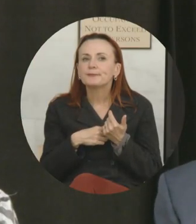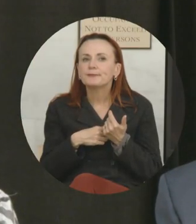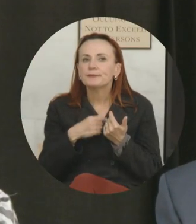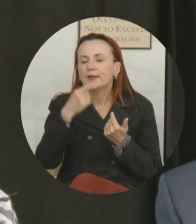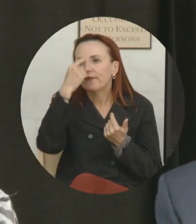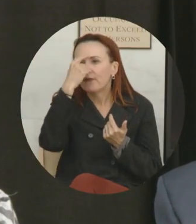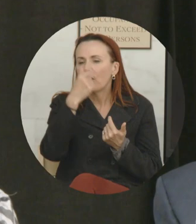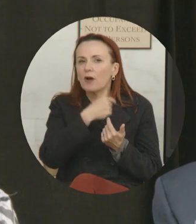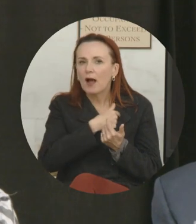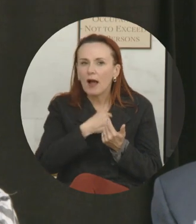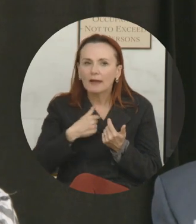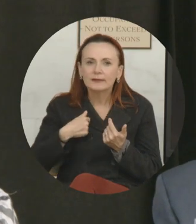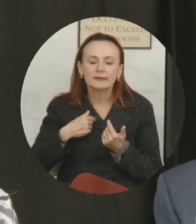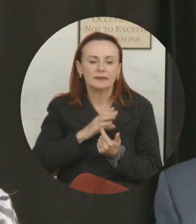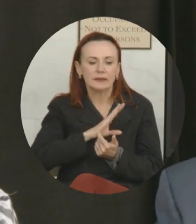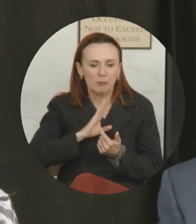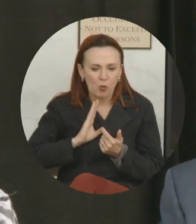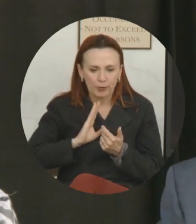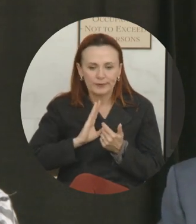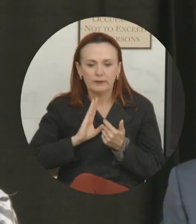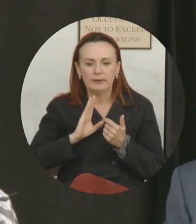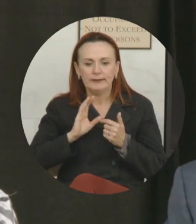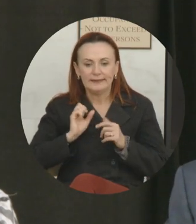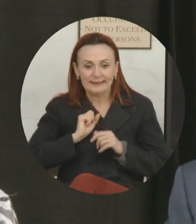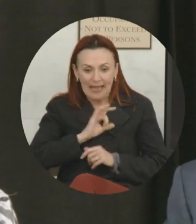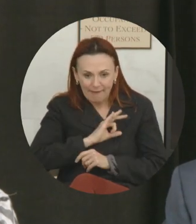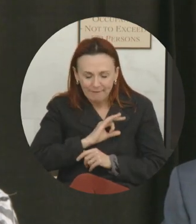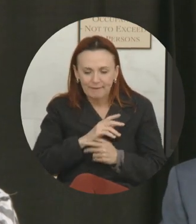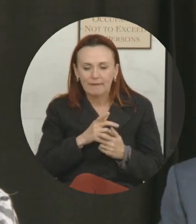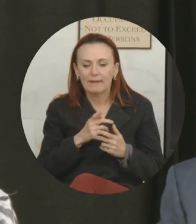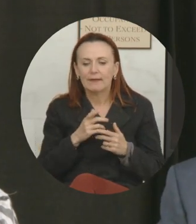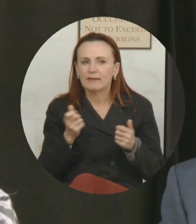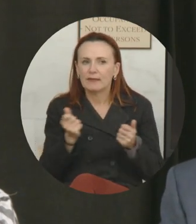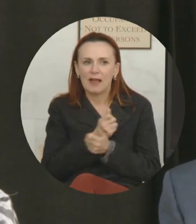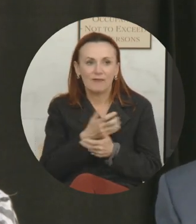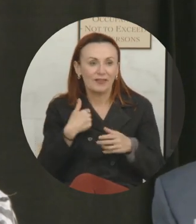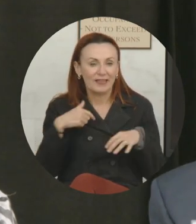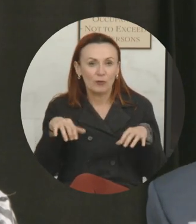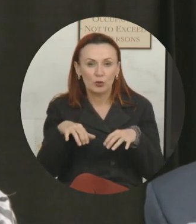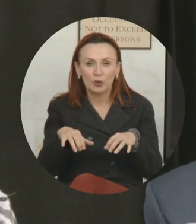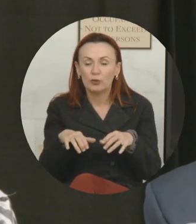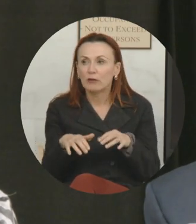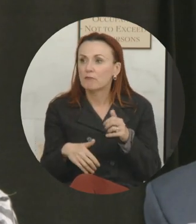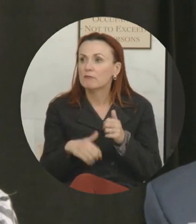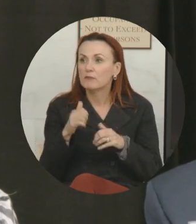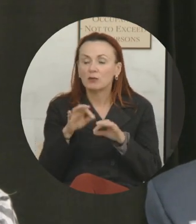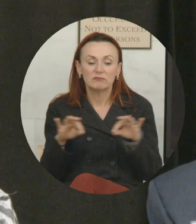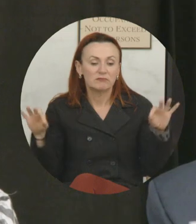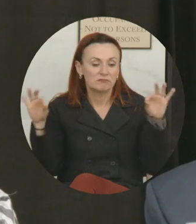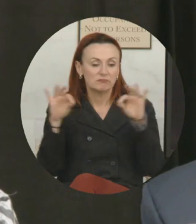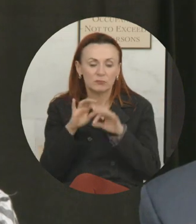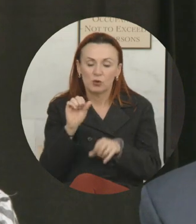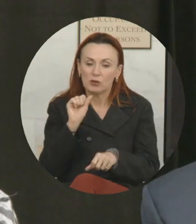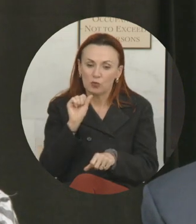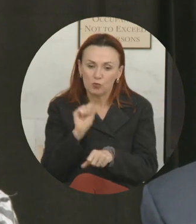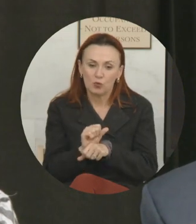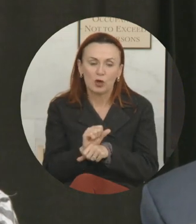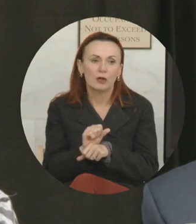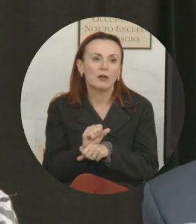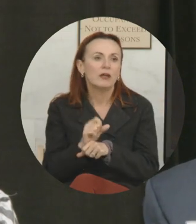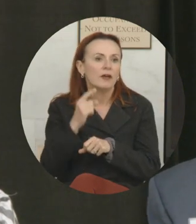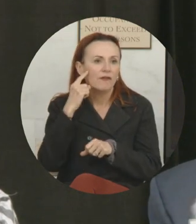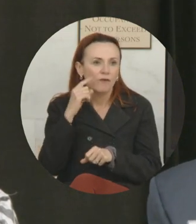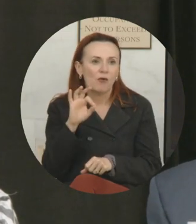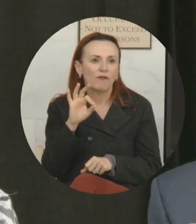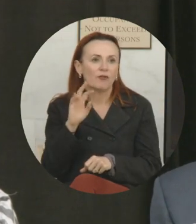board and our staff, the way we talk about it is like, of all the work that we're doing right now, this could be like the most important work that we're leaving for the